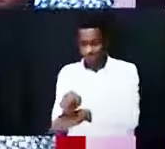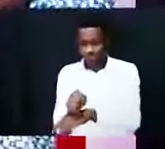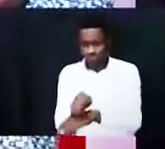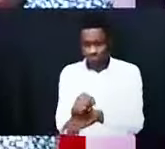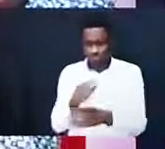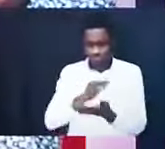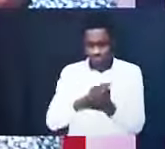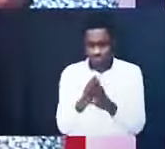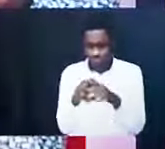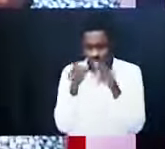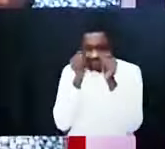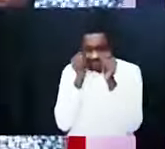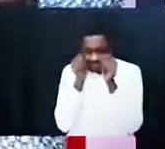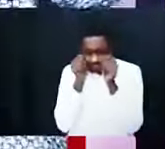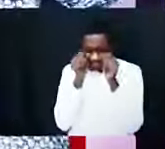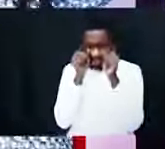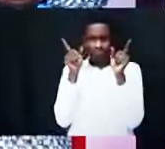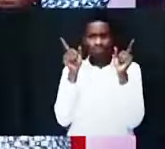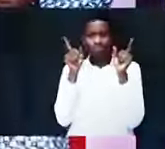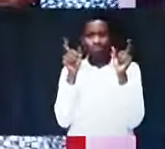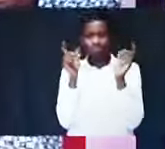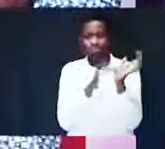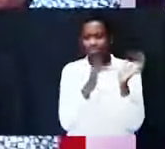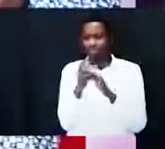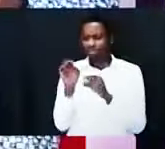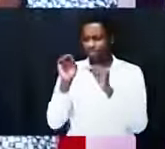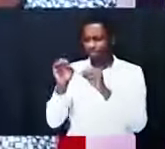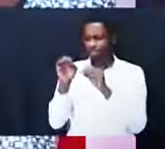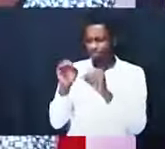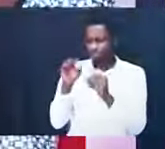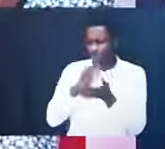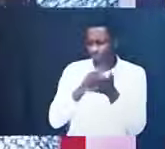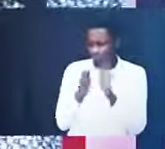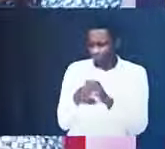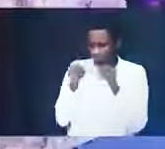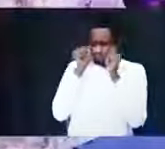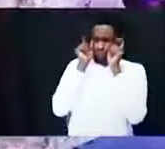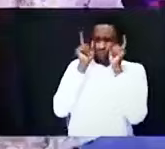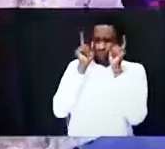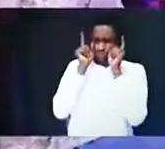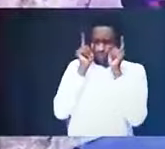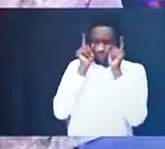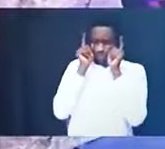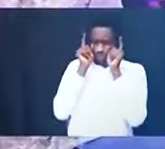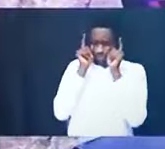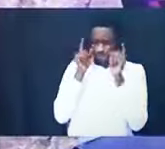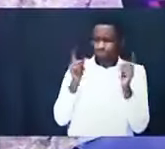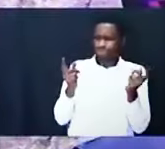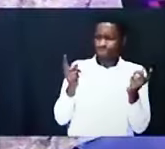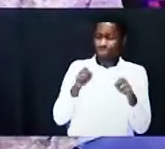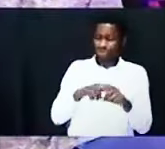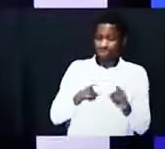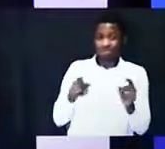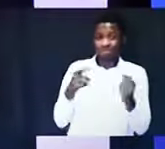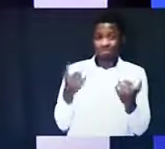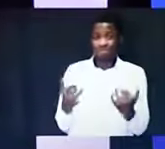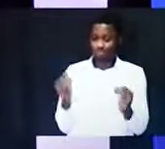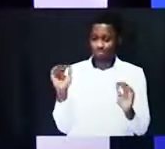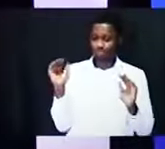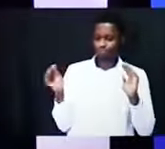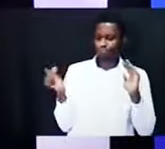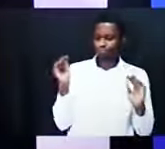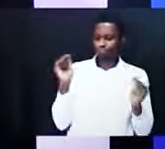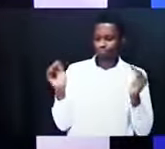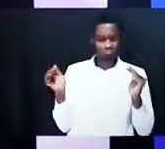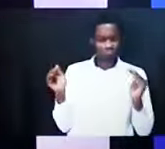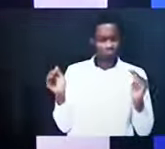at Jesus' teaching. But this time, they compared it with what they were used